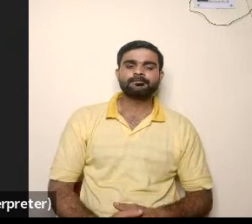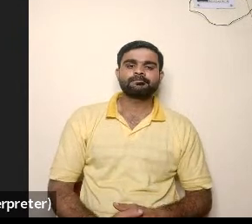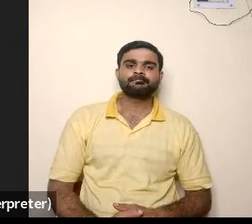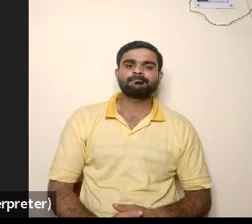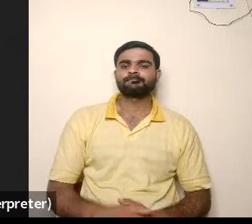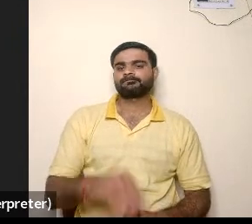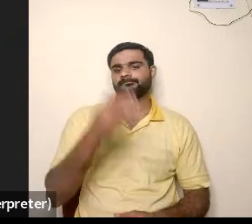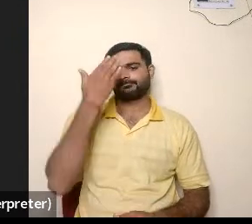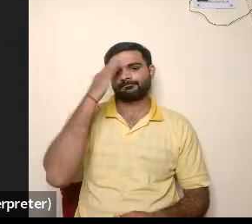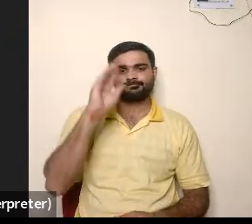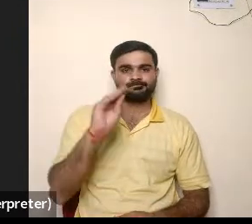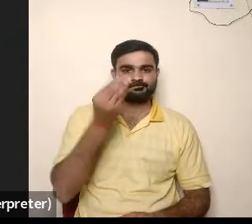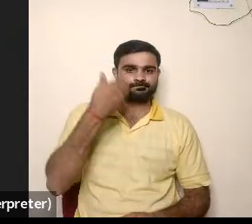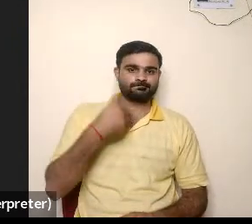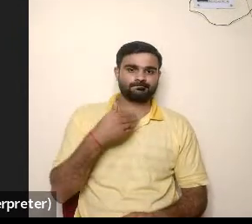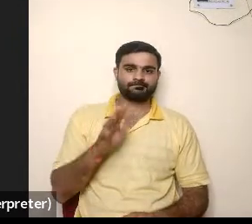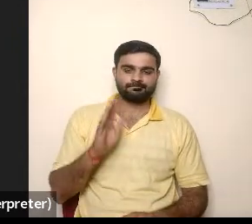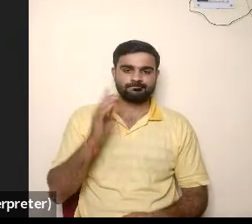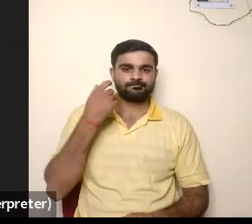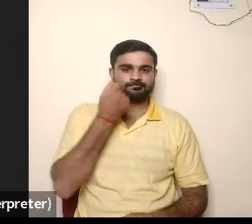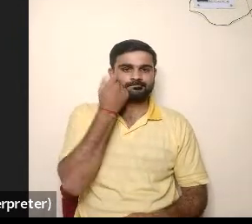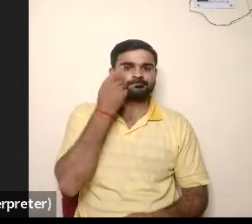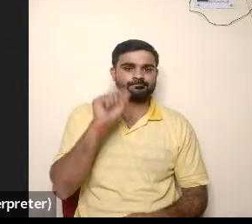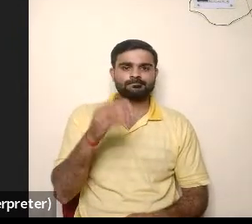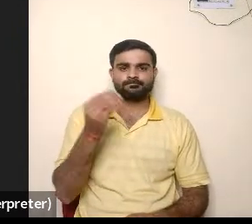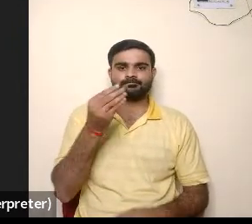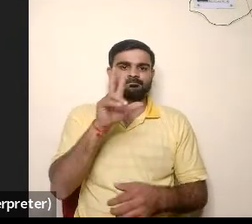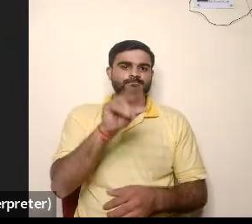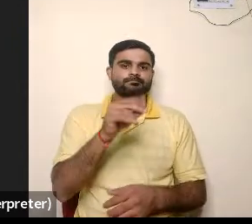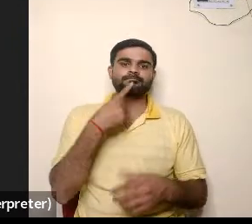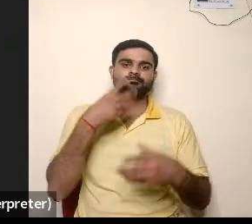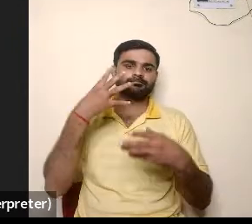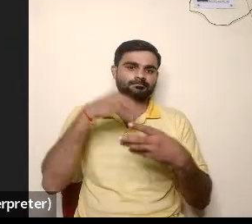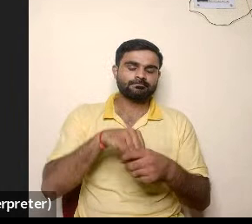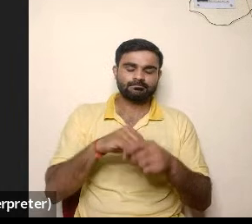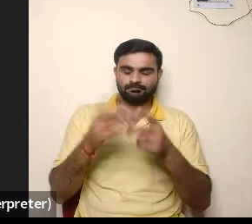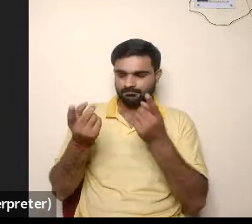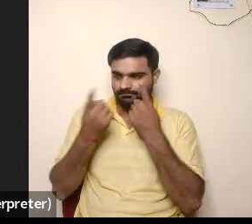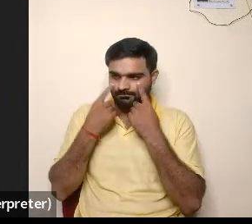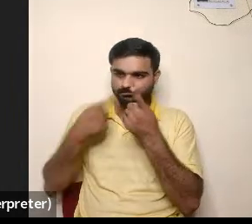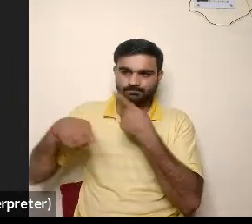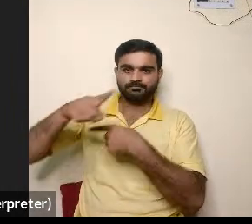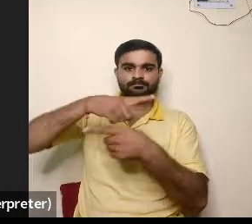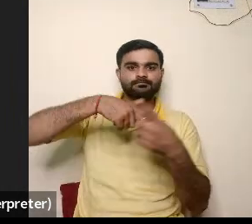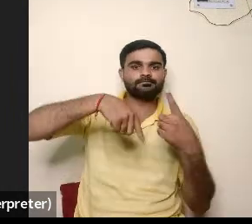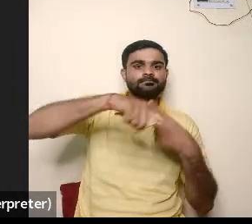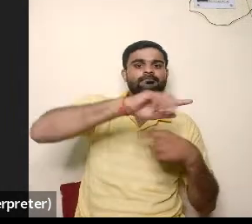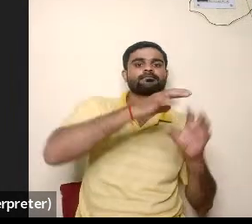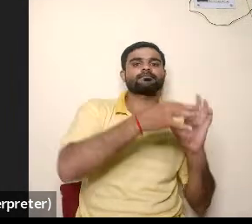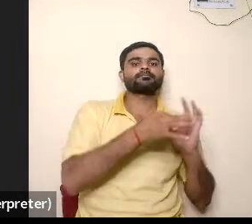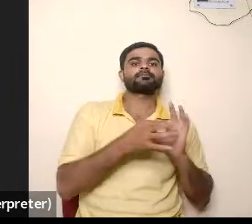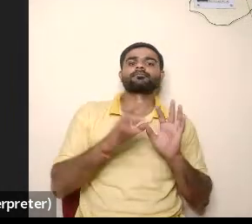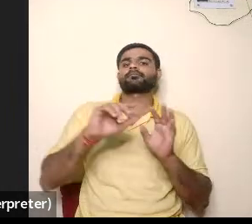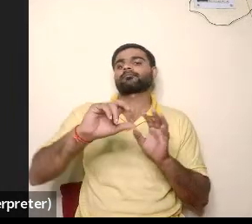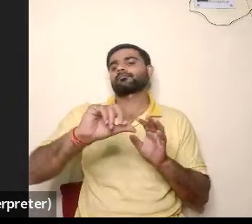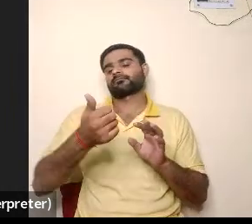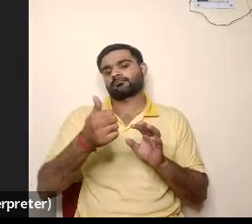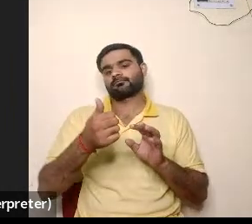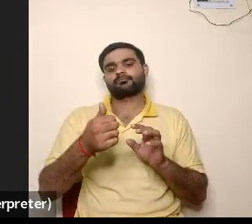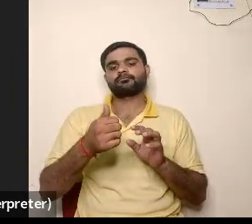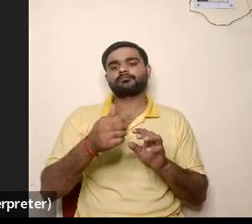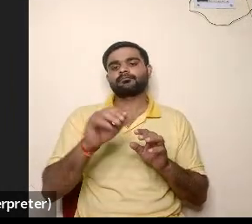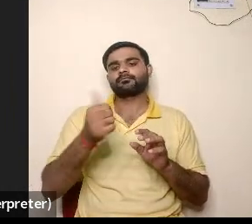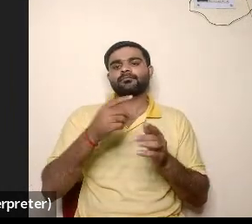You'll know better than me, No, Rahul. my understanding is that it's not. So you'd have to Okay. channel it through some other, like there are some